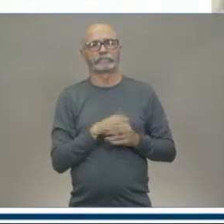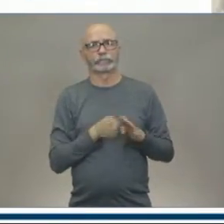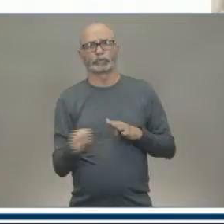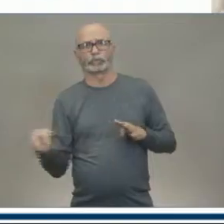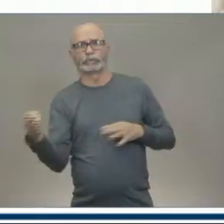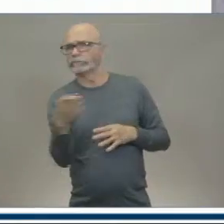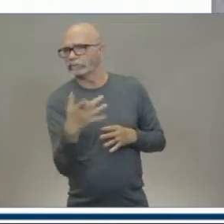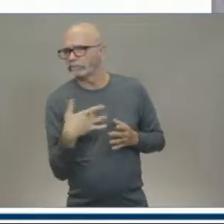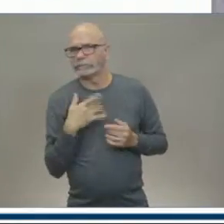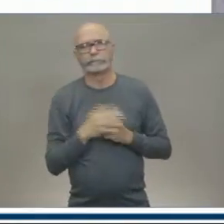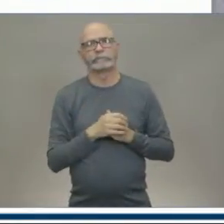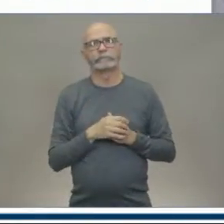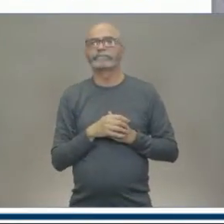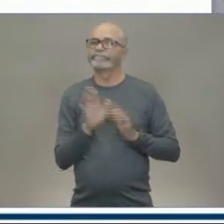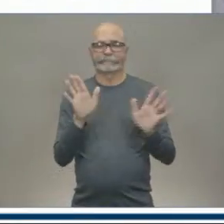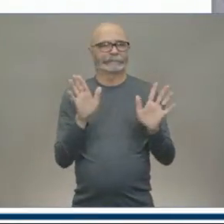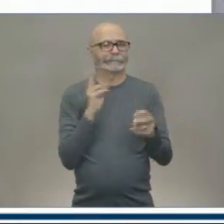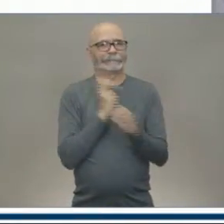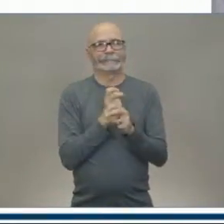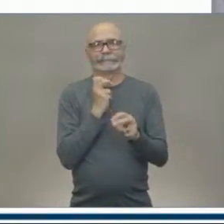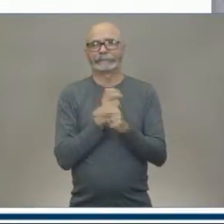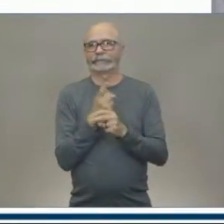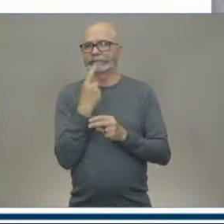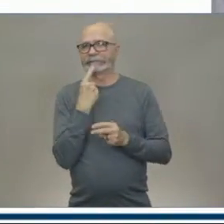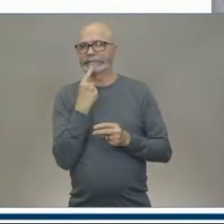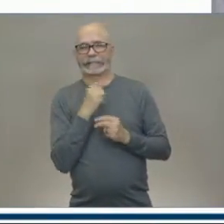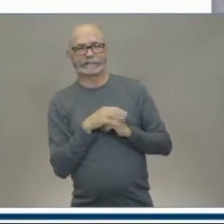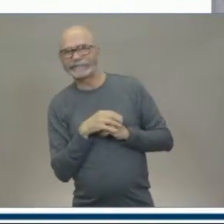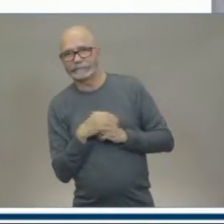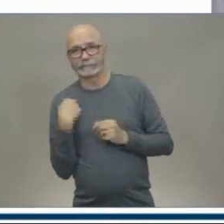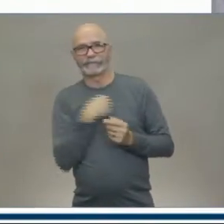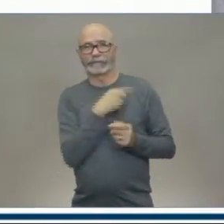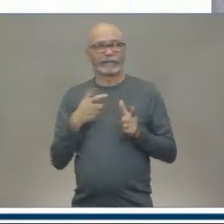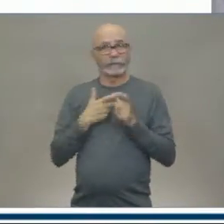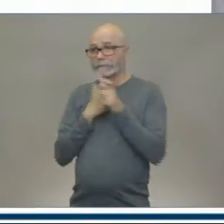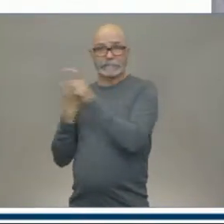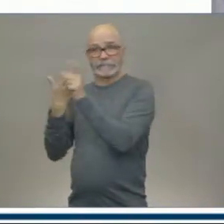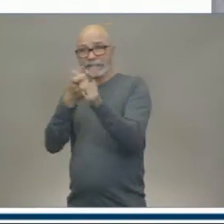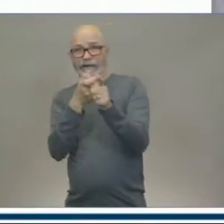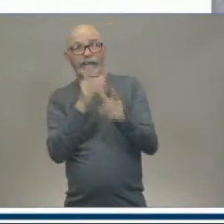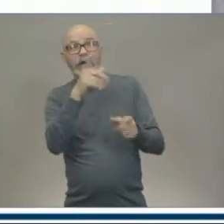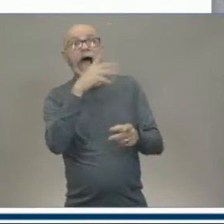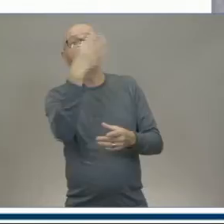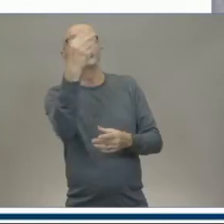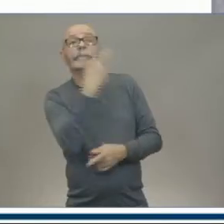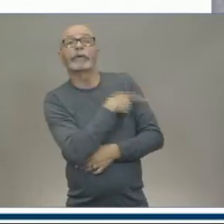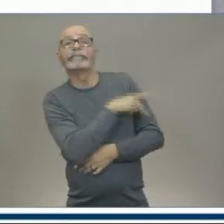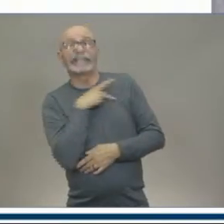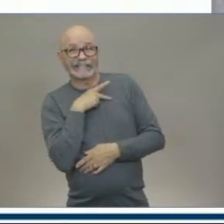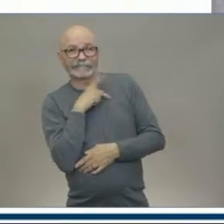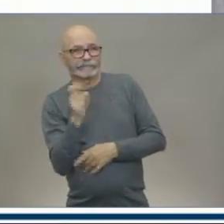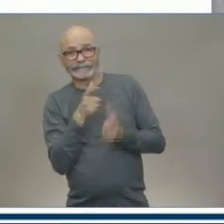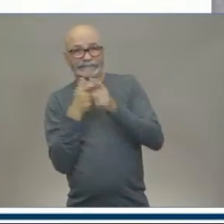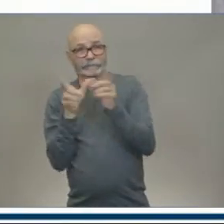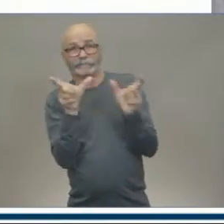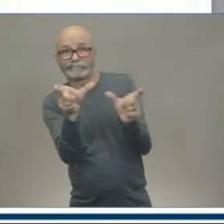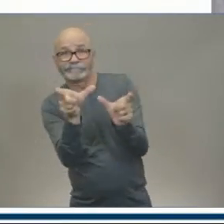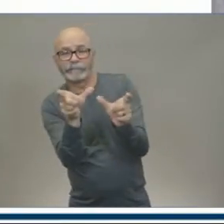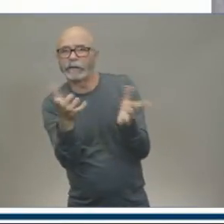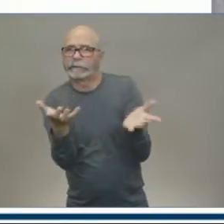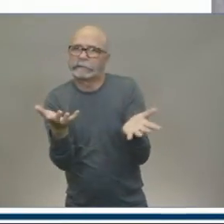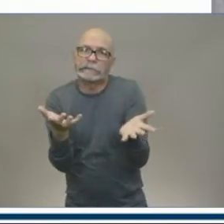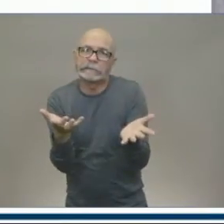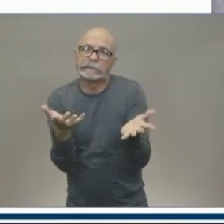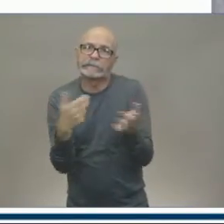it's really difficult if we're actually in the process of stopping vehicles that are outside of the Atlantic bubble. If something comes that we decide